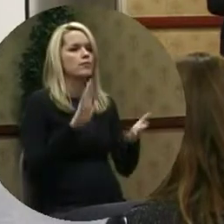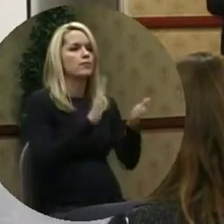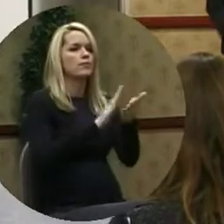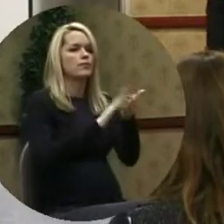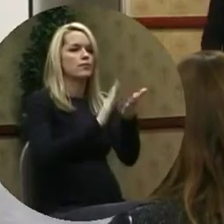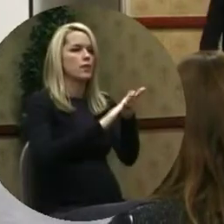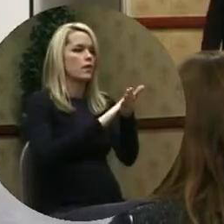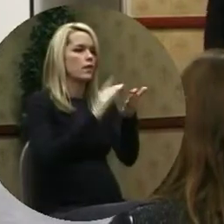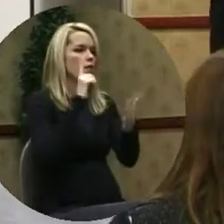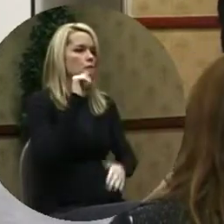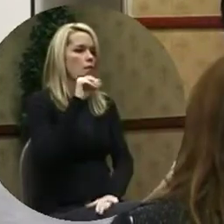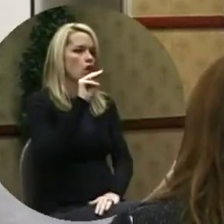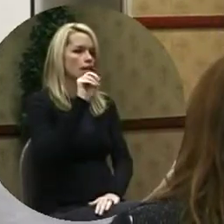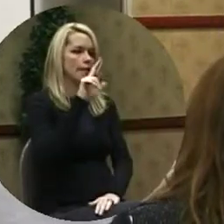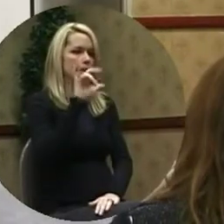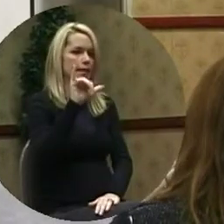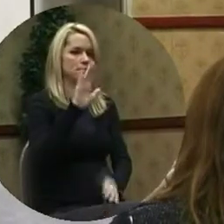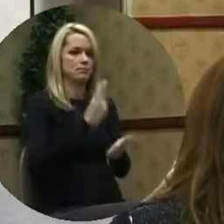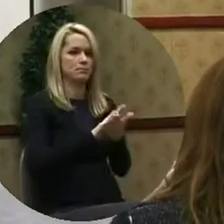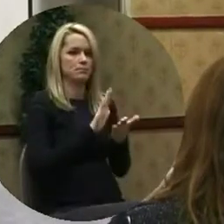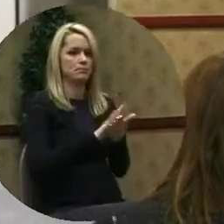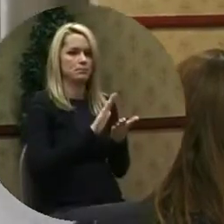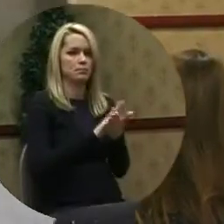hand. Thank you. Thank you. Thank you.